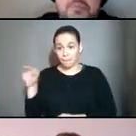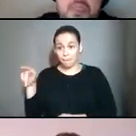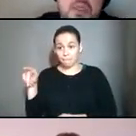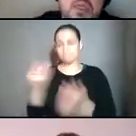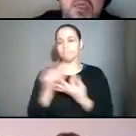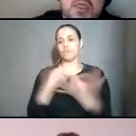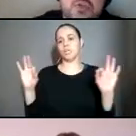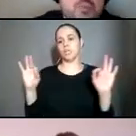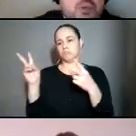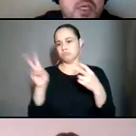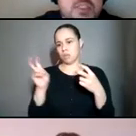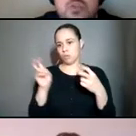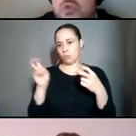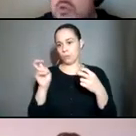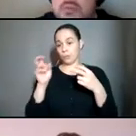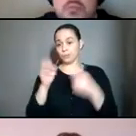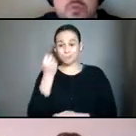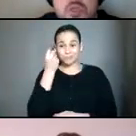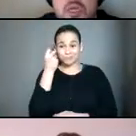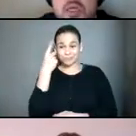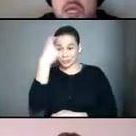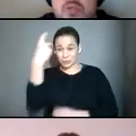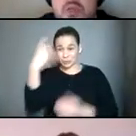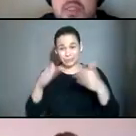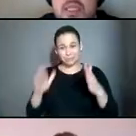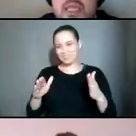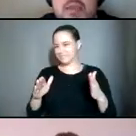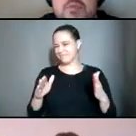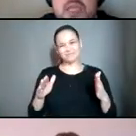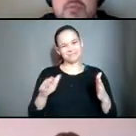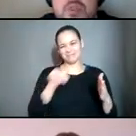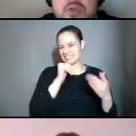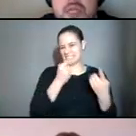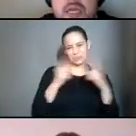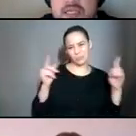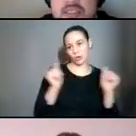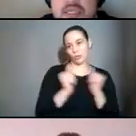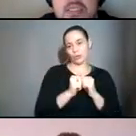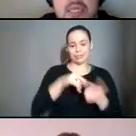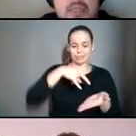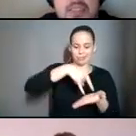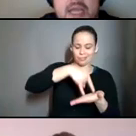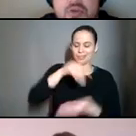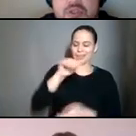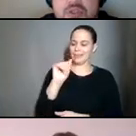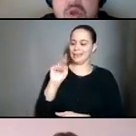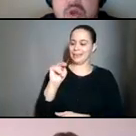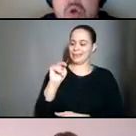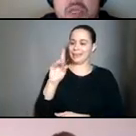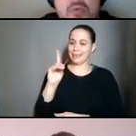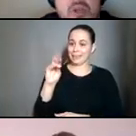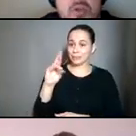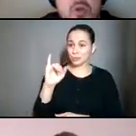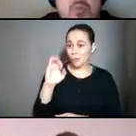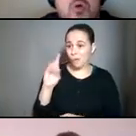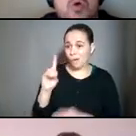Dreambox does not currently work on cell phones, Android tablets, or e-readers such as a Kindle,